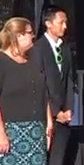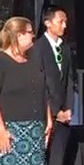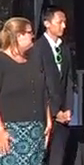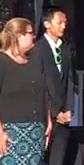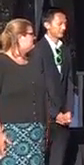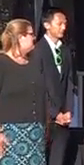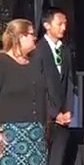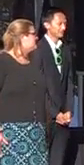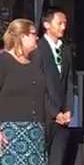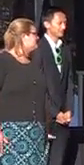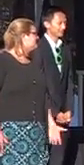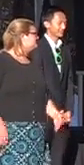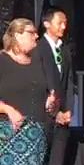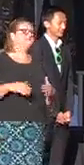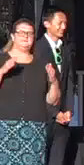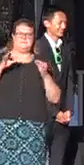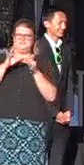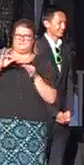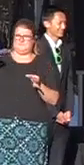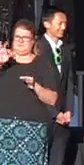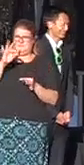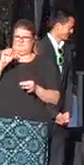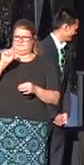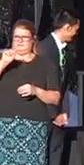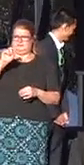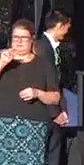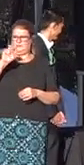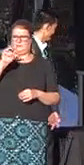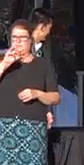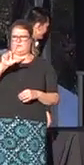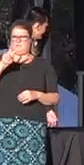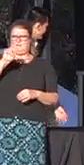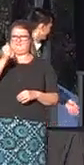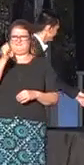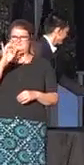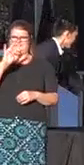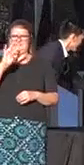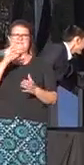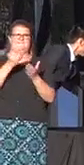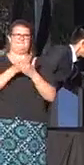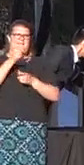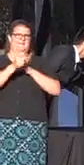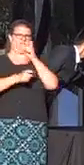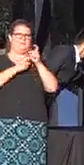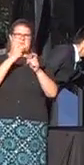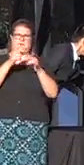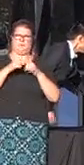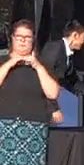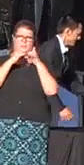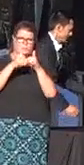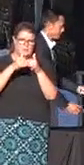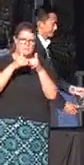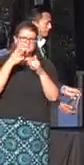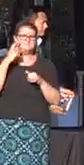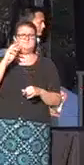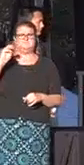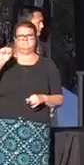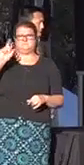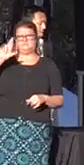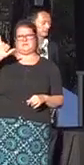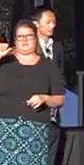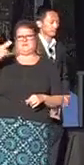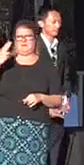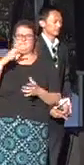All right. The Spirit of Stonewall 2017 Philanthropy Awardee goes to Mariah.